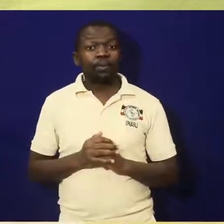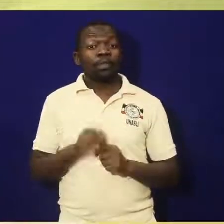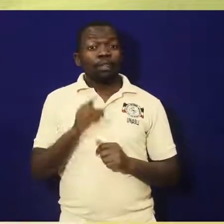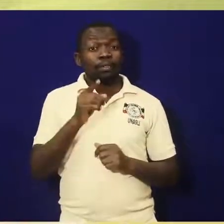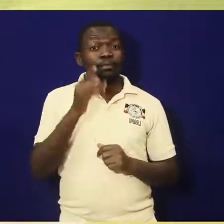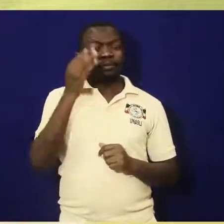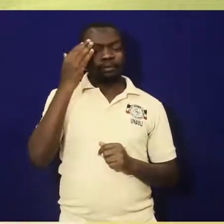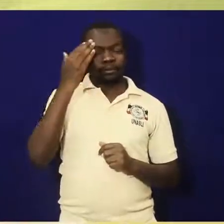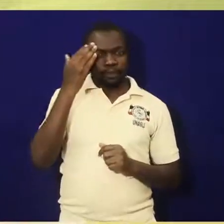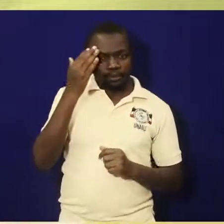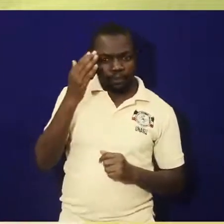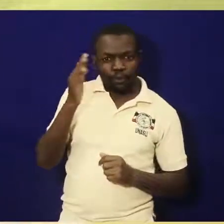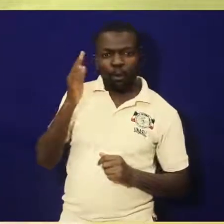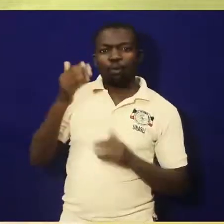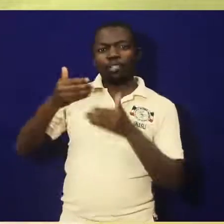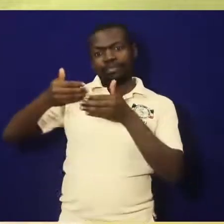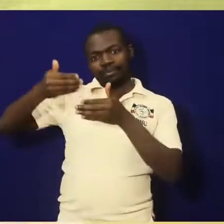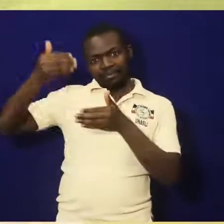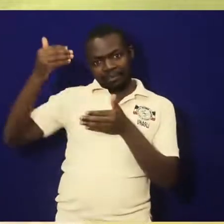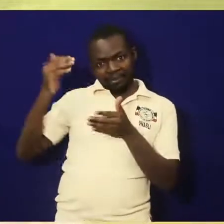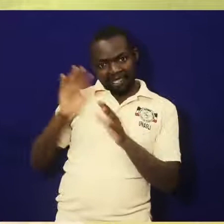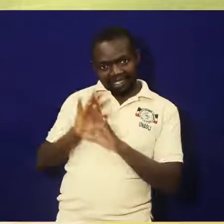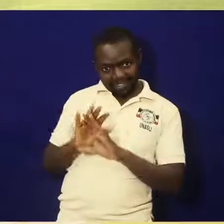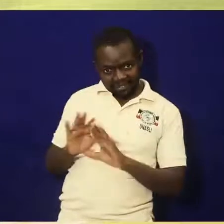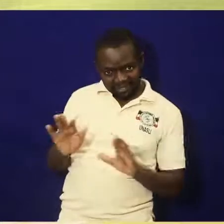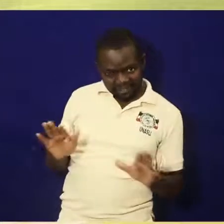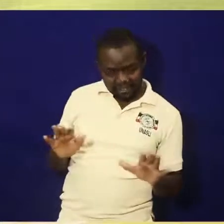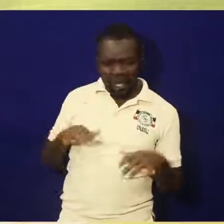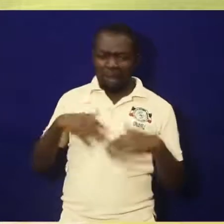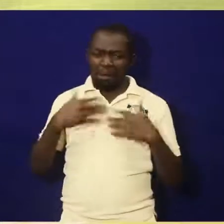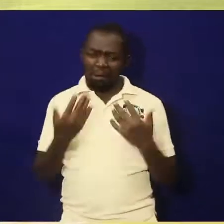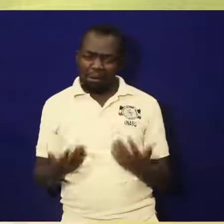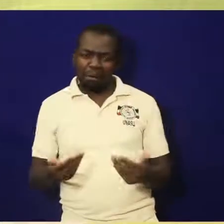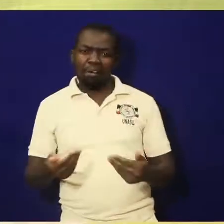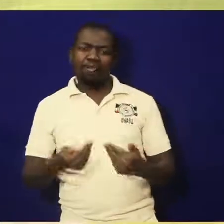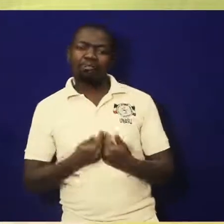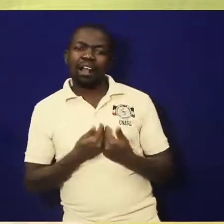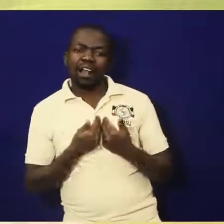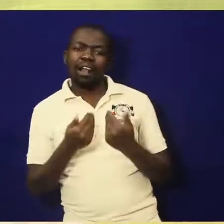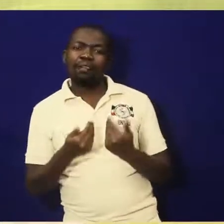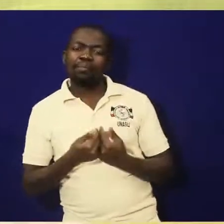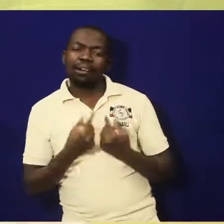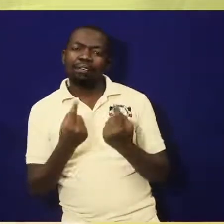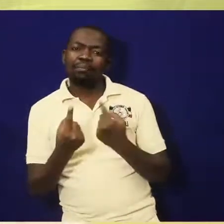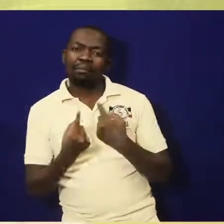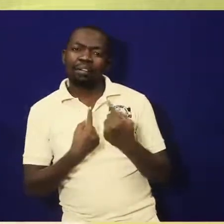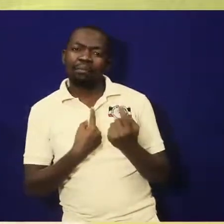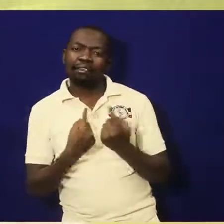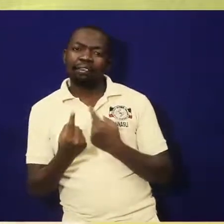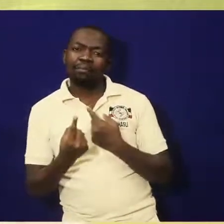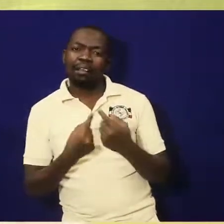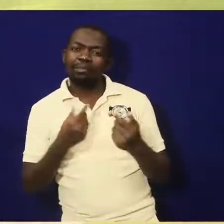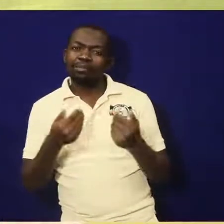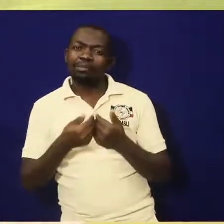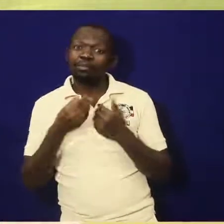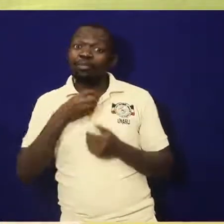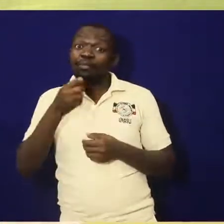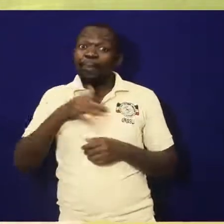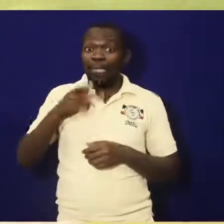knowing about the past or telling us about the past, Grandpa telling us